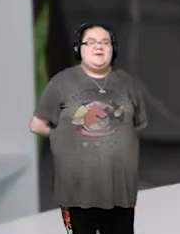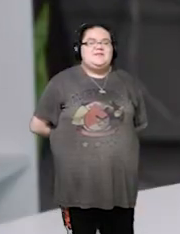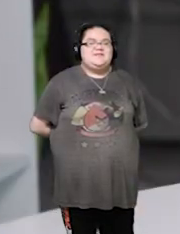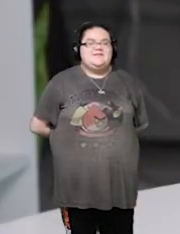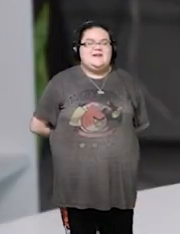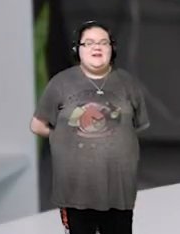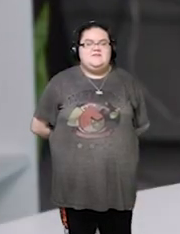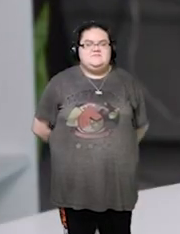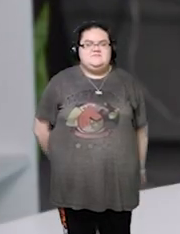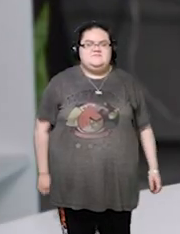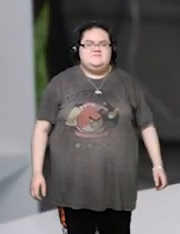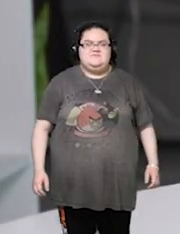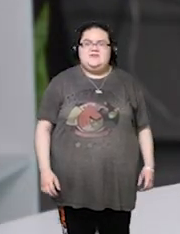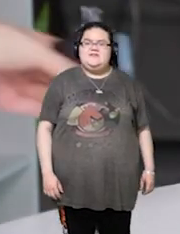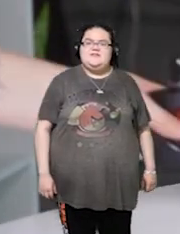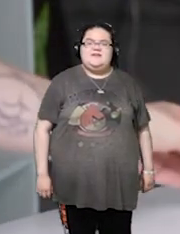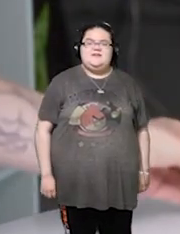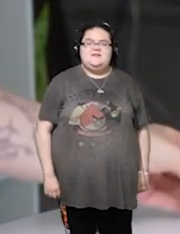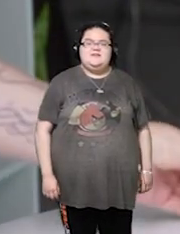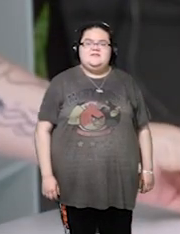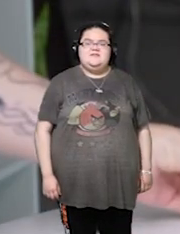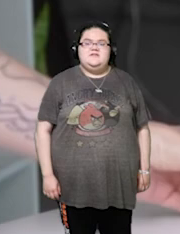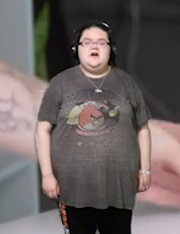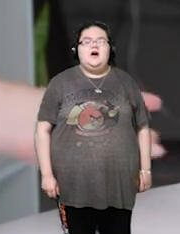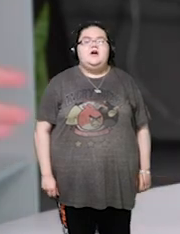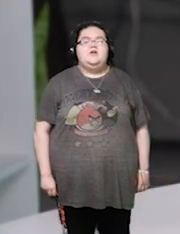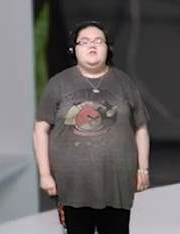Oh, expensive cologne. Oh, it smells around here. It's cologne.